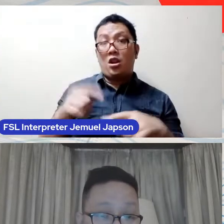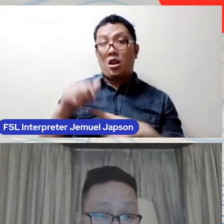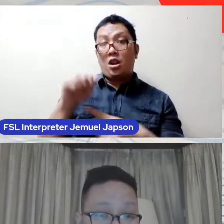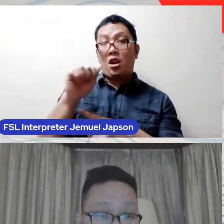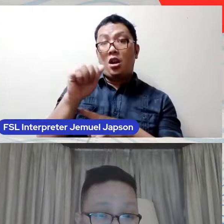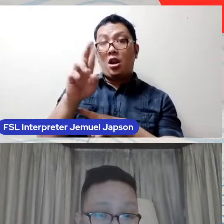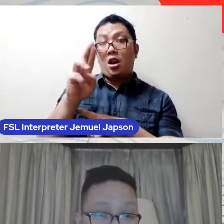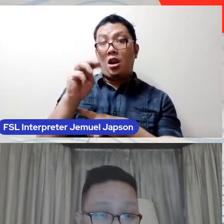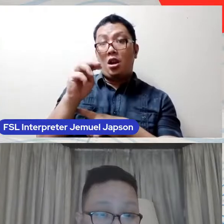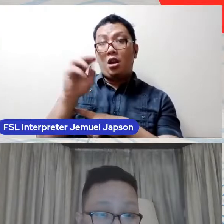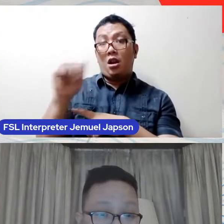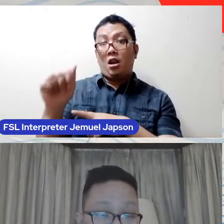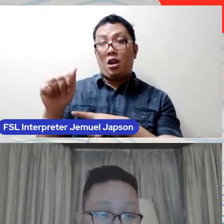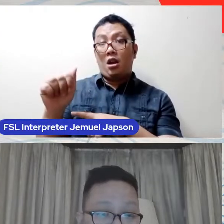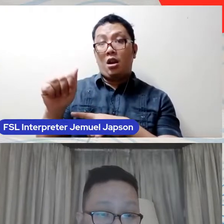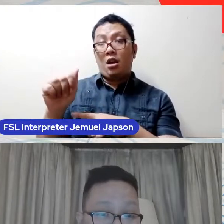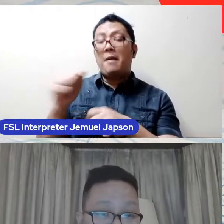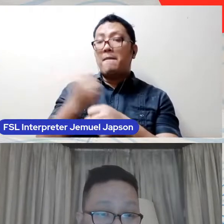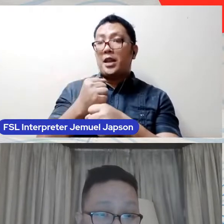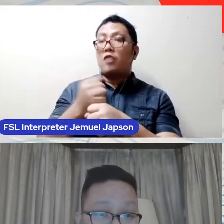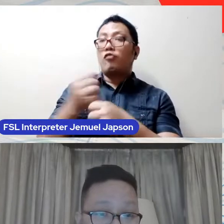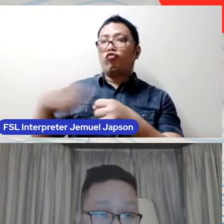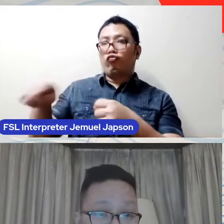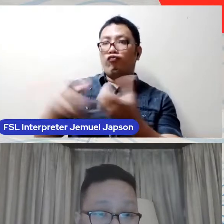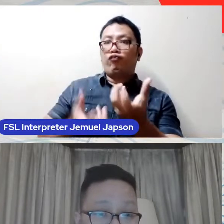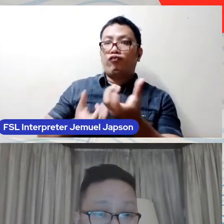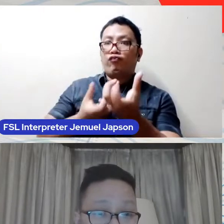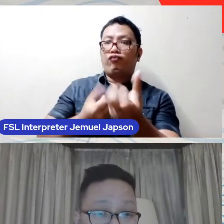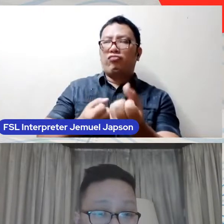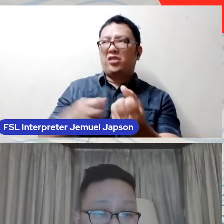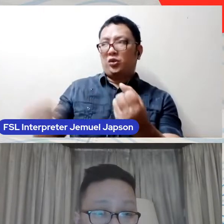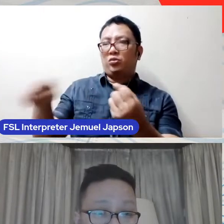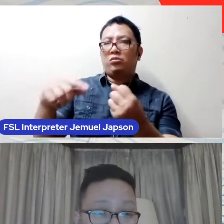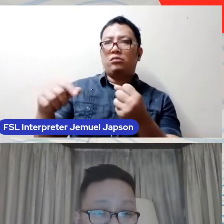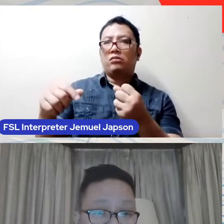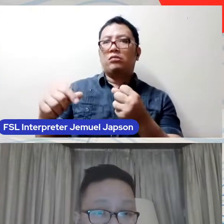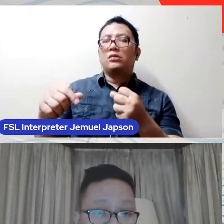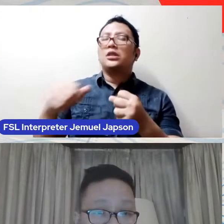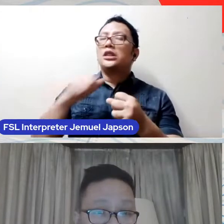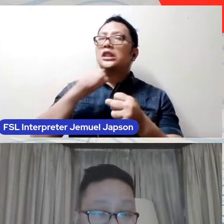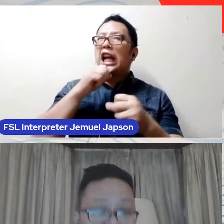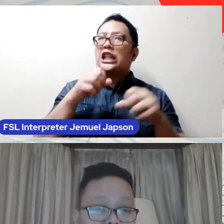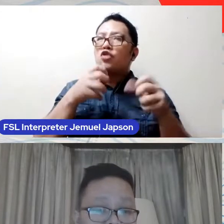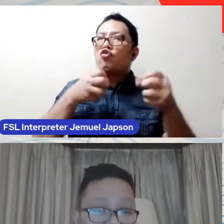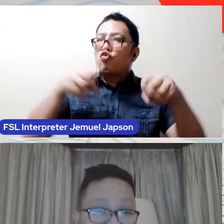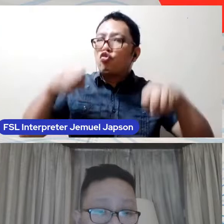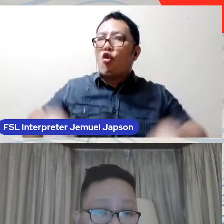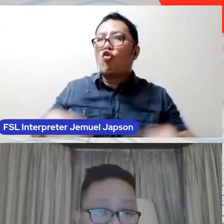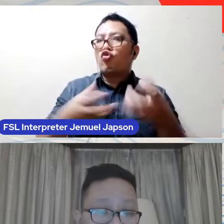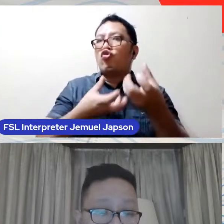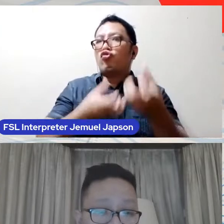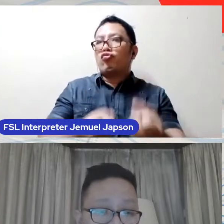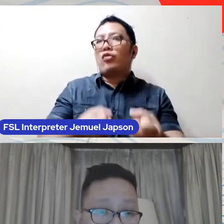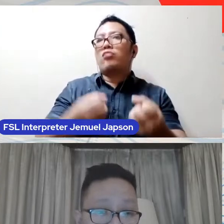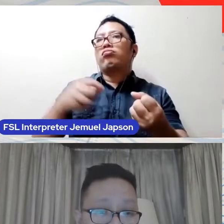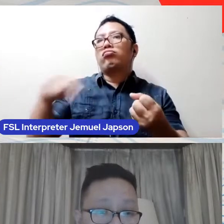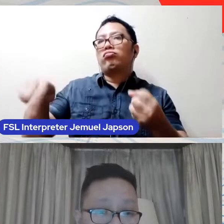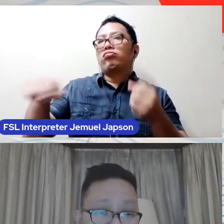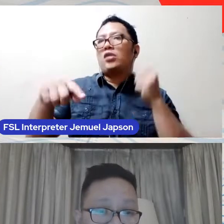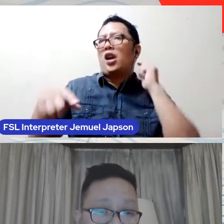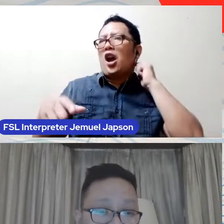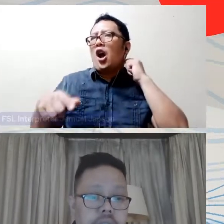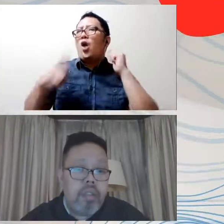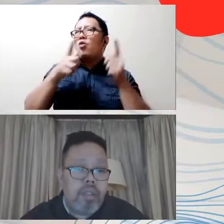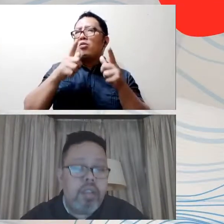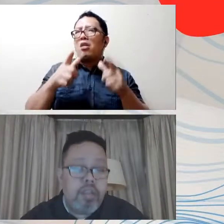can appease the Filipinos in their distrust of the use of electronic machines? I know there's still Filipinos who say na parang, balik na